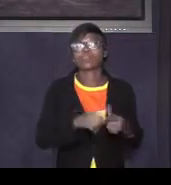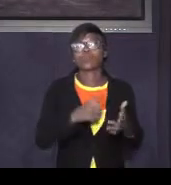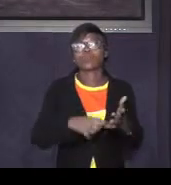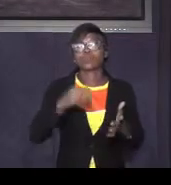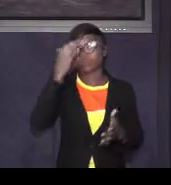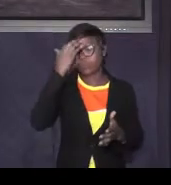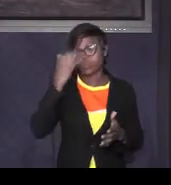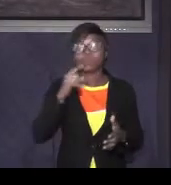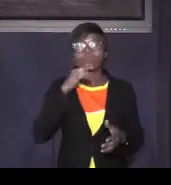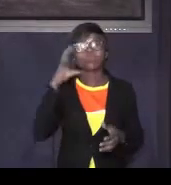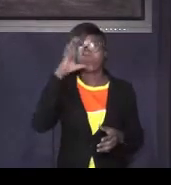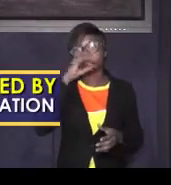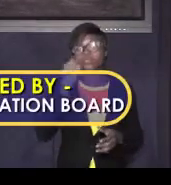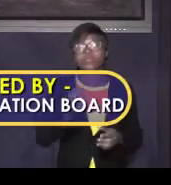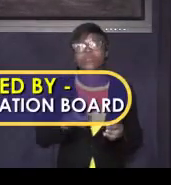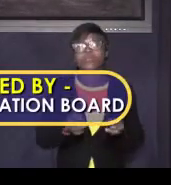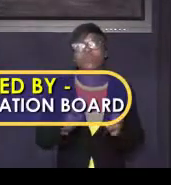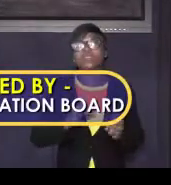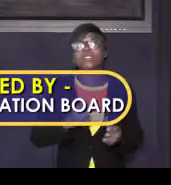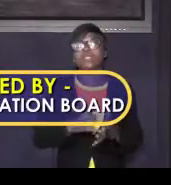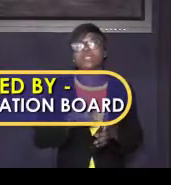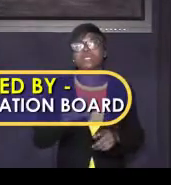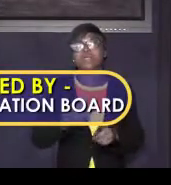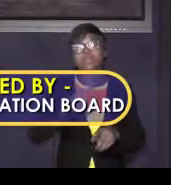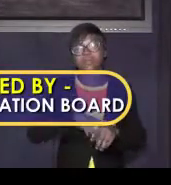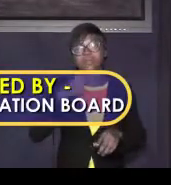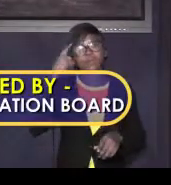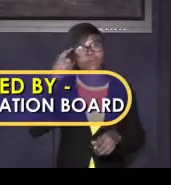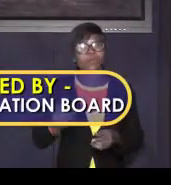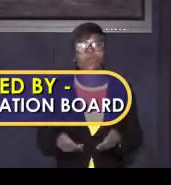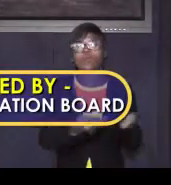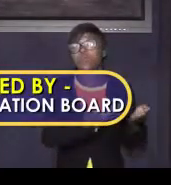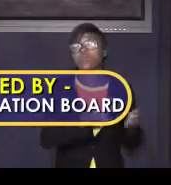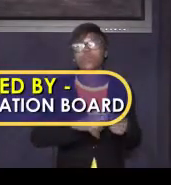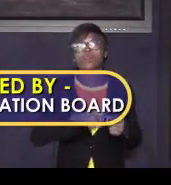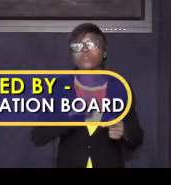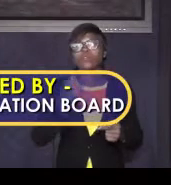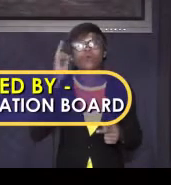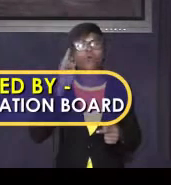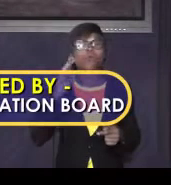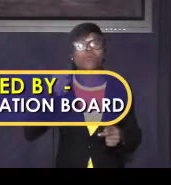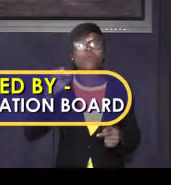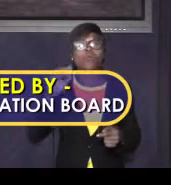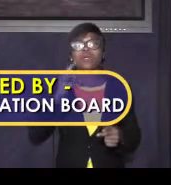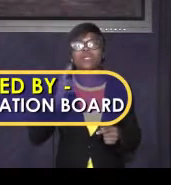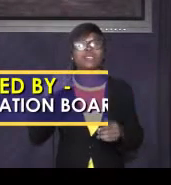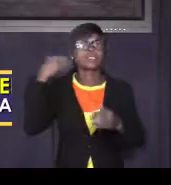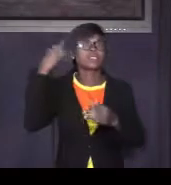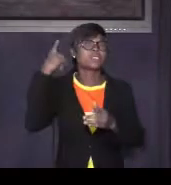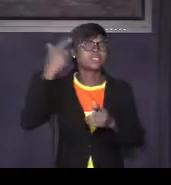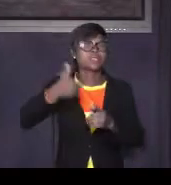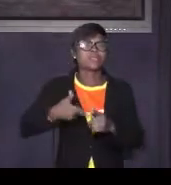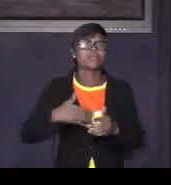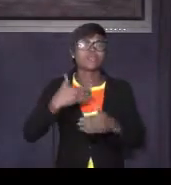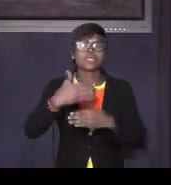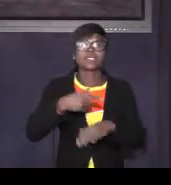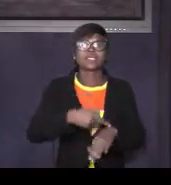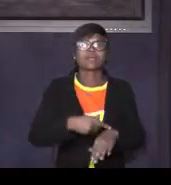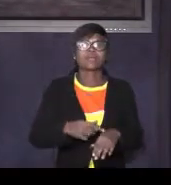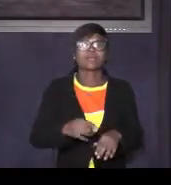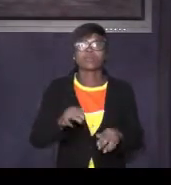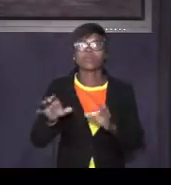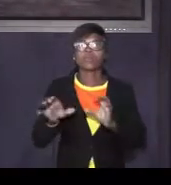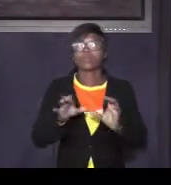not miss your way, my friend. It's time for me to hand you over to Uncle Popo for the General Studies lesson. Till I come your way in the next class,